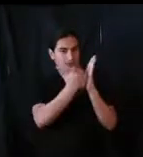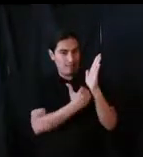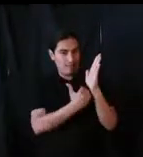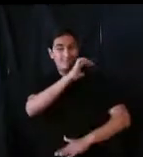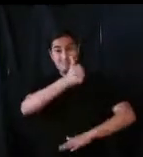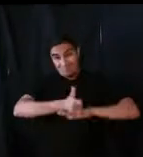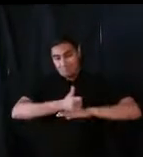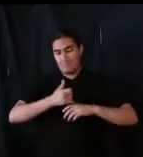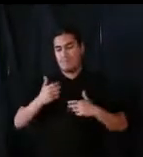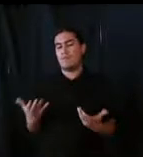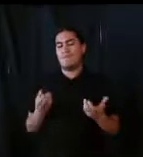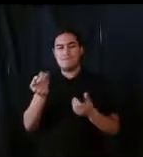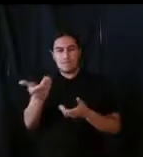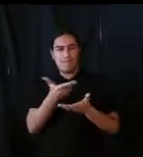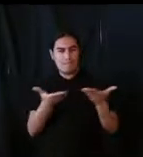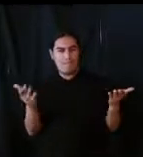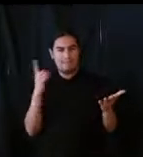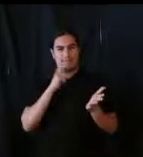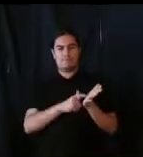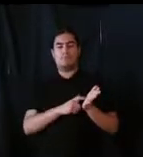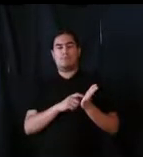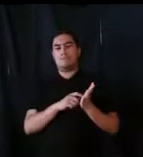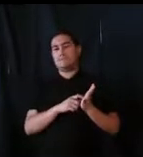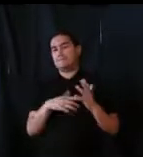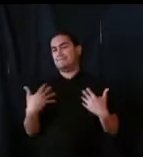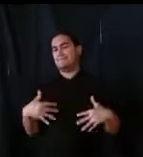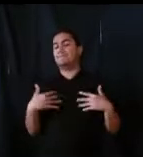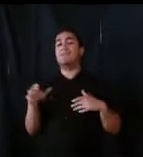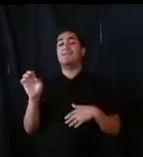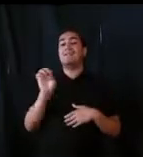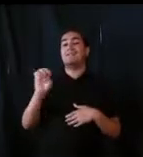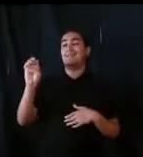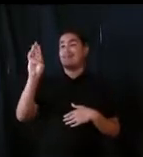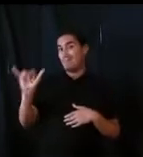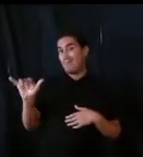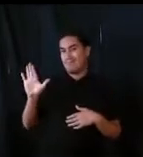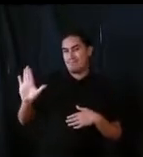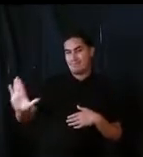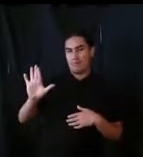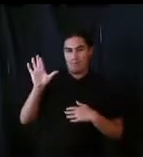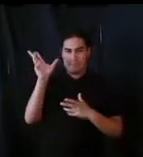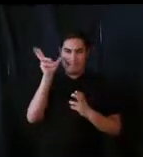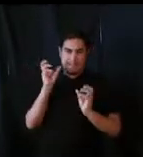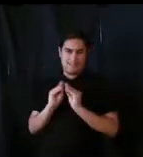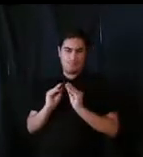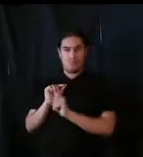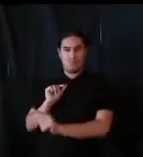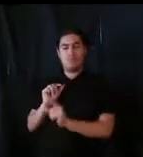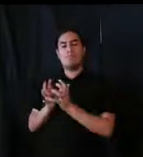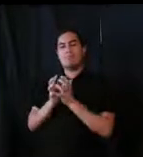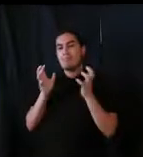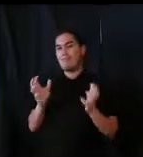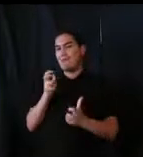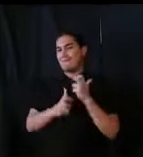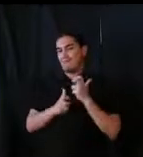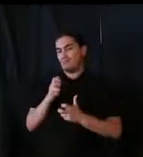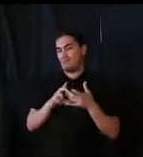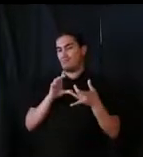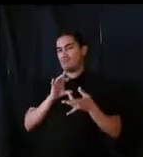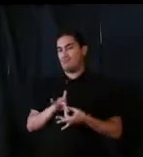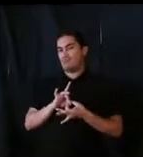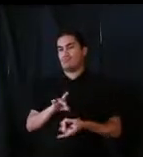lot of things stood out but to focus on the east bay uh listening session a lot of issues uh